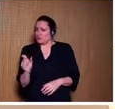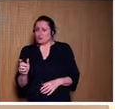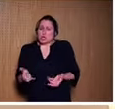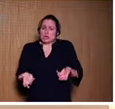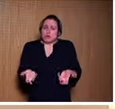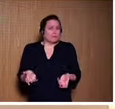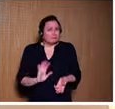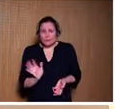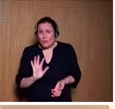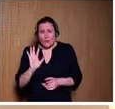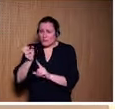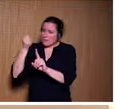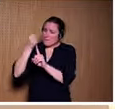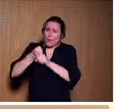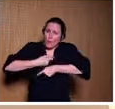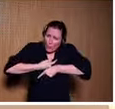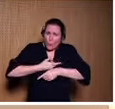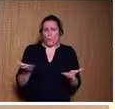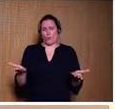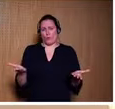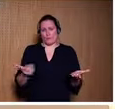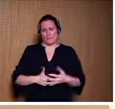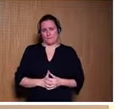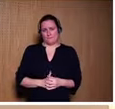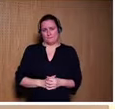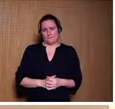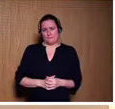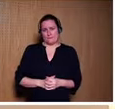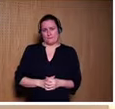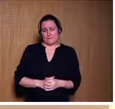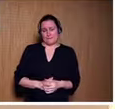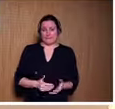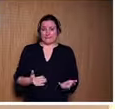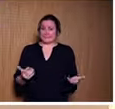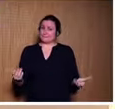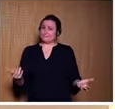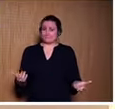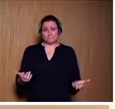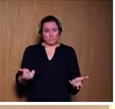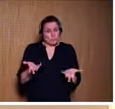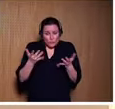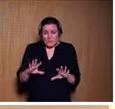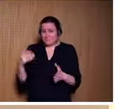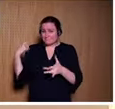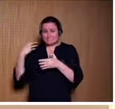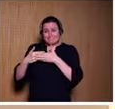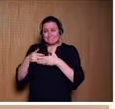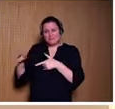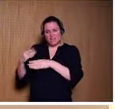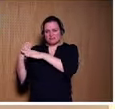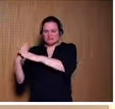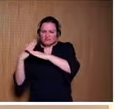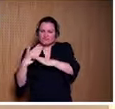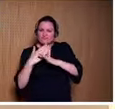planet. So just briefly on red lines, I mean, sadly, there's so many red lines that have already been crossed. They've already been